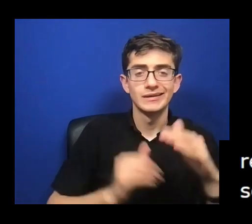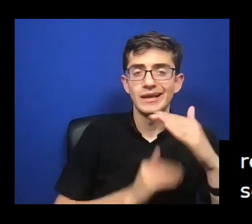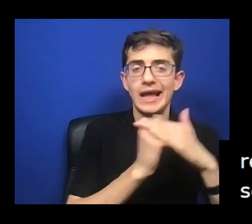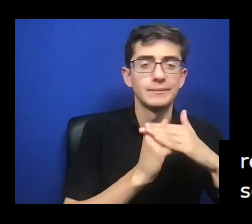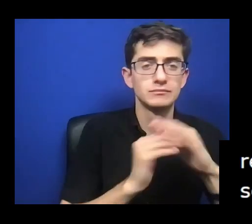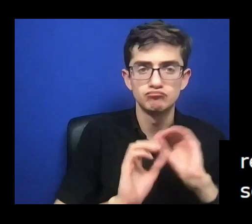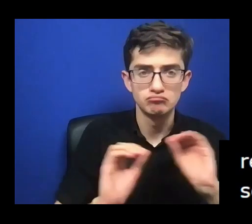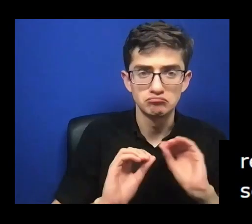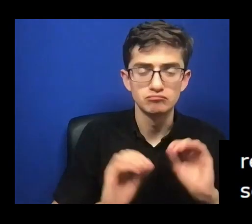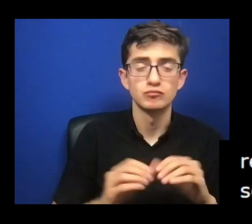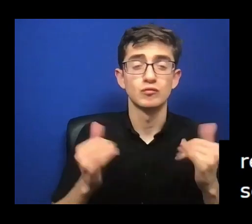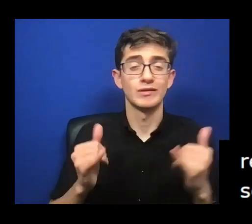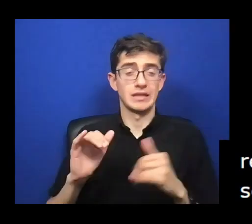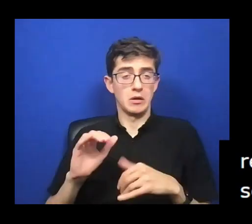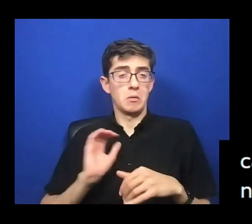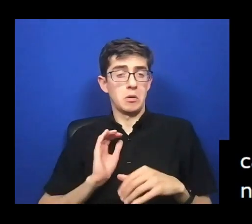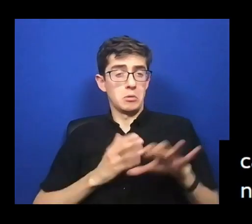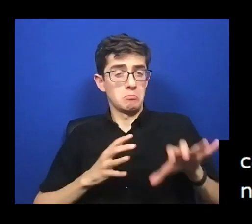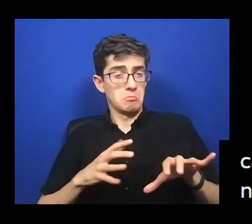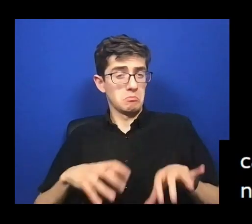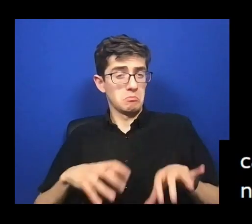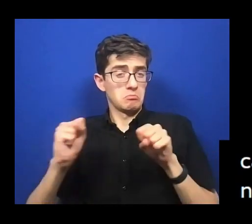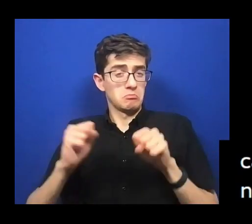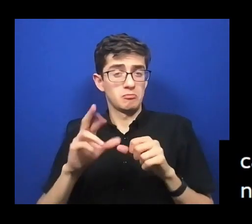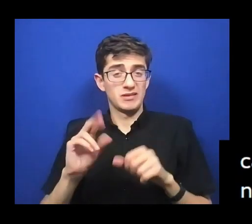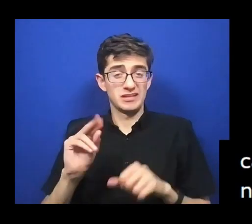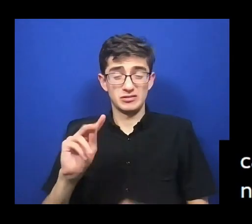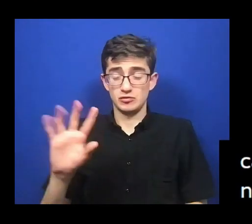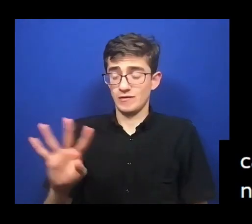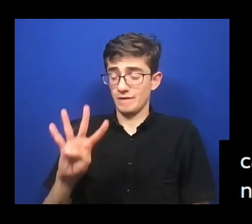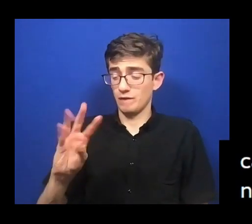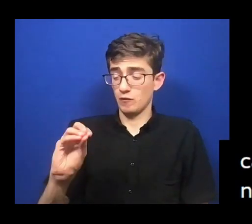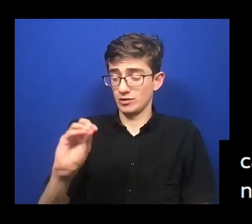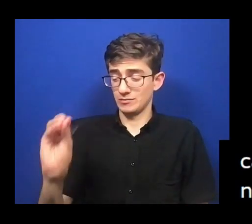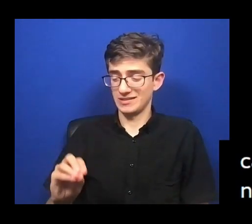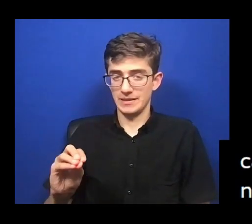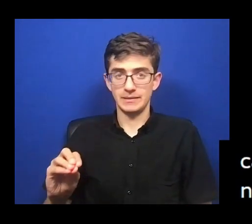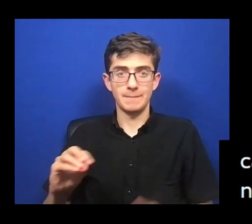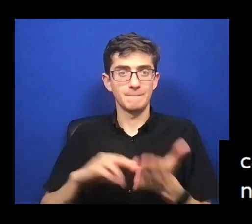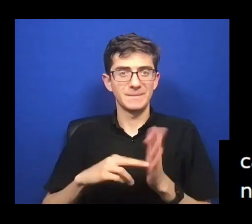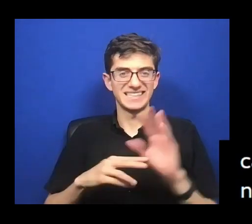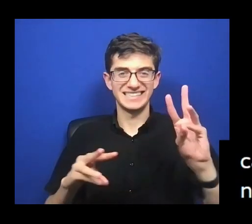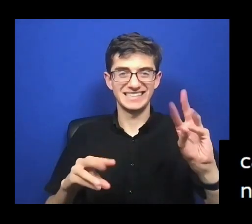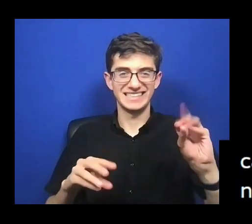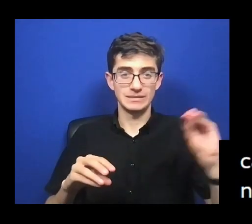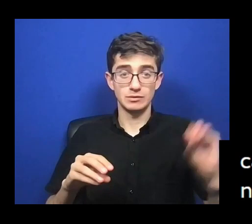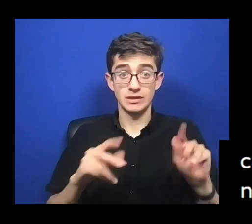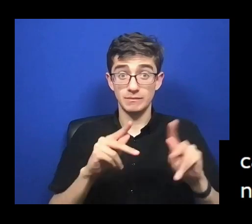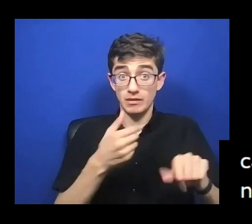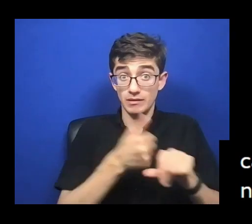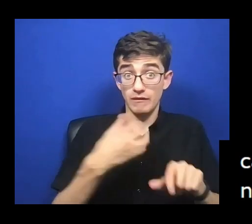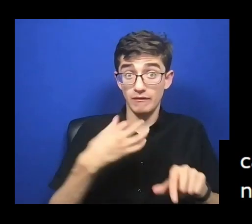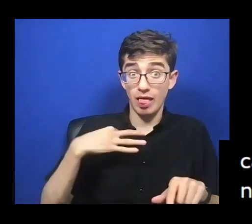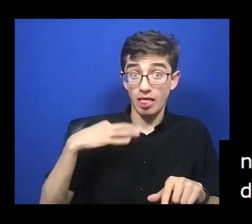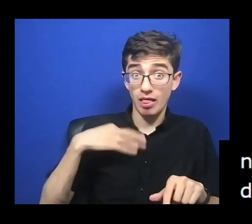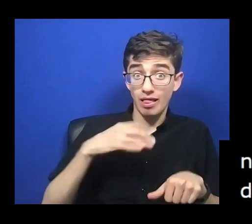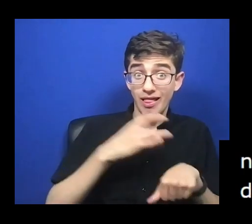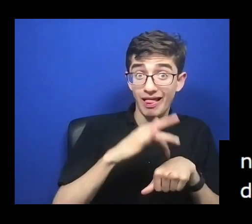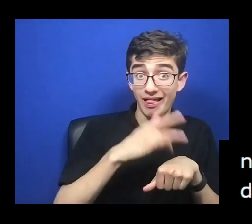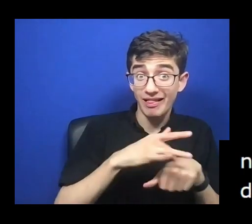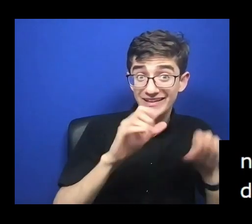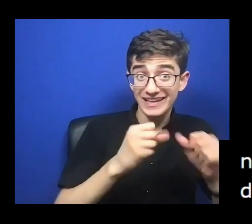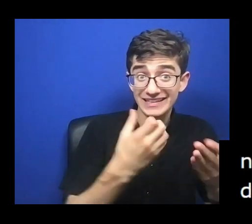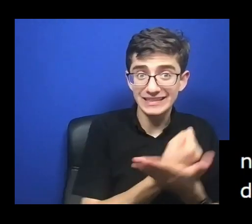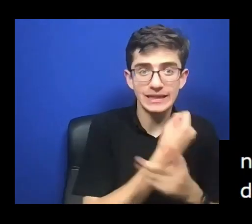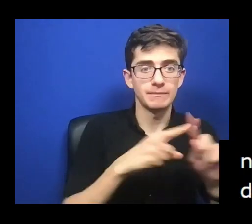40%, which means that there are a lot of people out there that are eligible for this benefit and still not taking advantage. On the screen, I put a